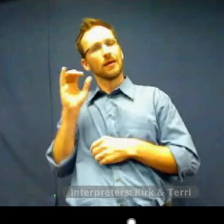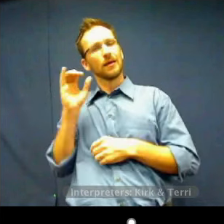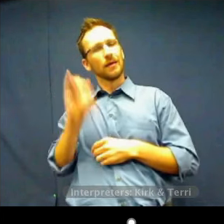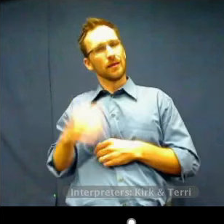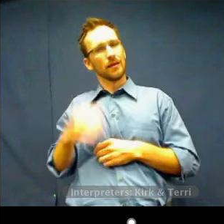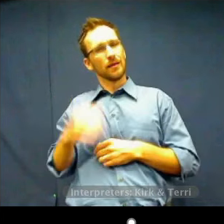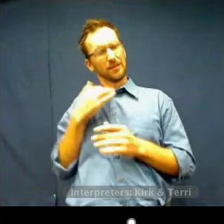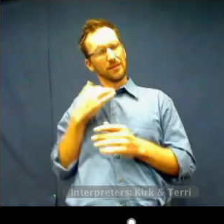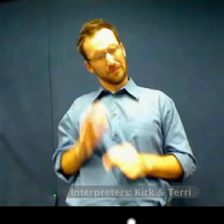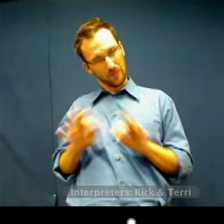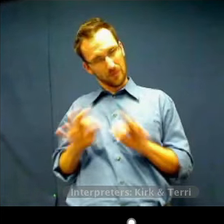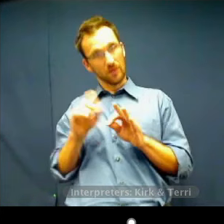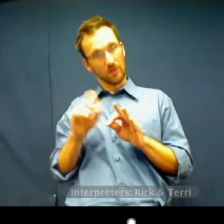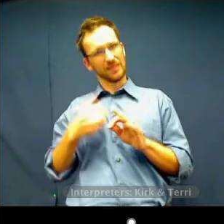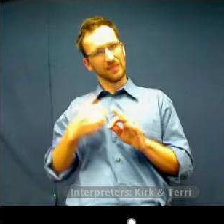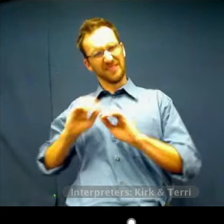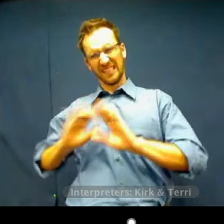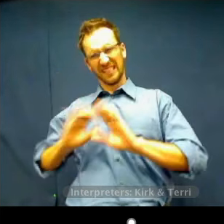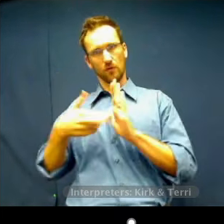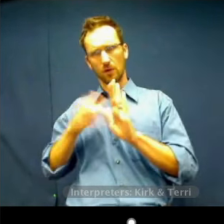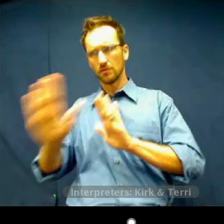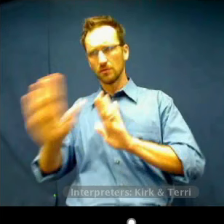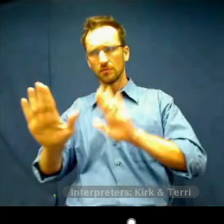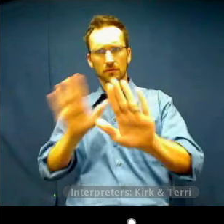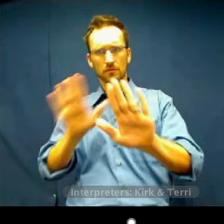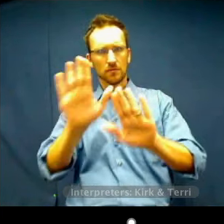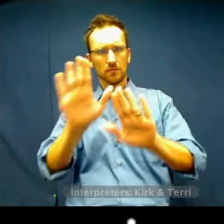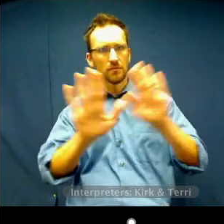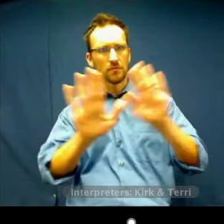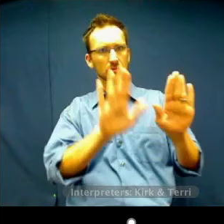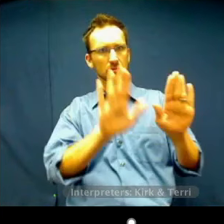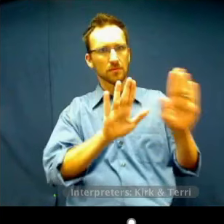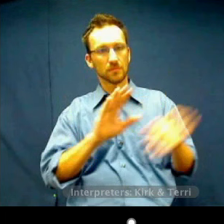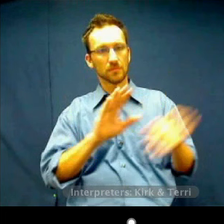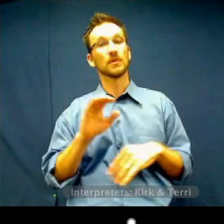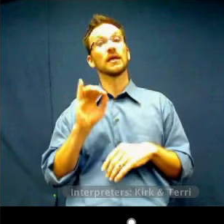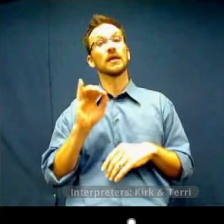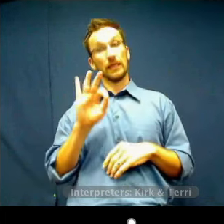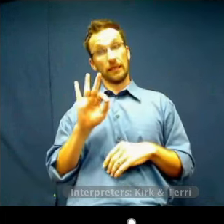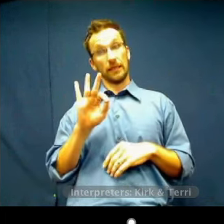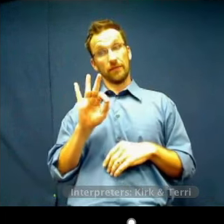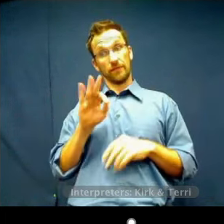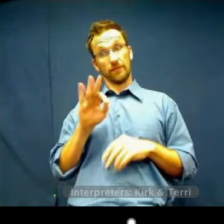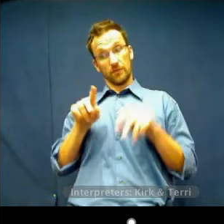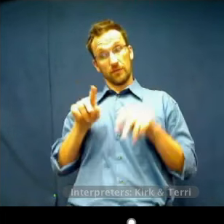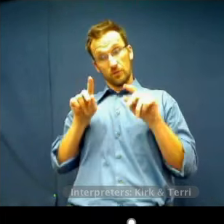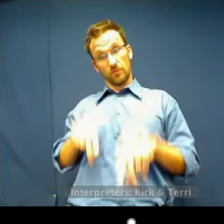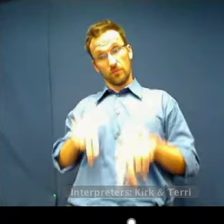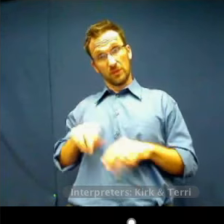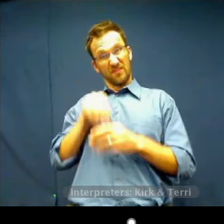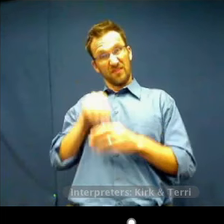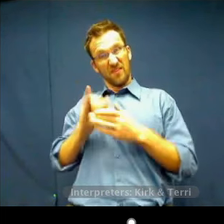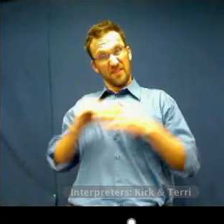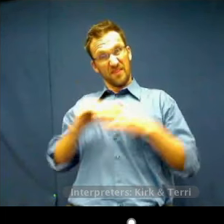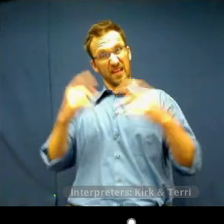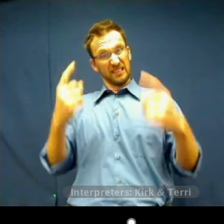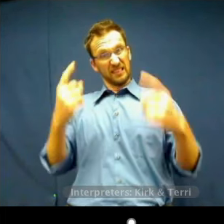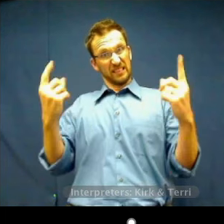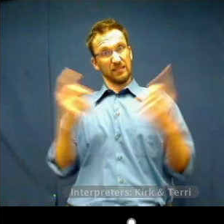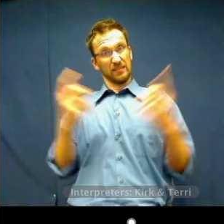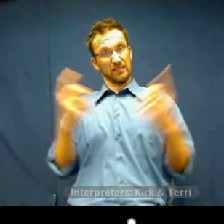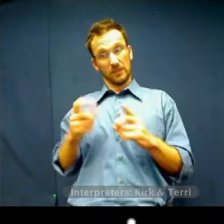roles. What I mean is if you've done the table work in this kind of a contested case, you don't want to do the proceedings